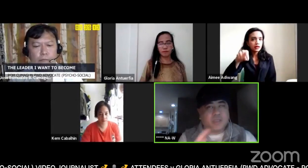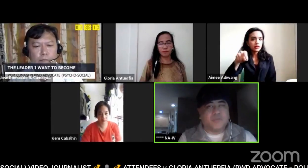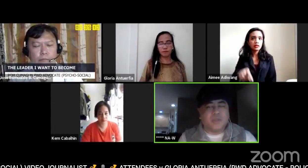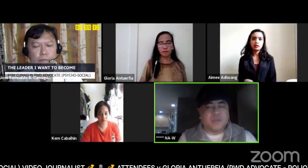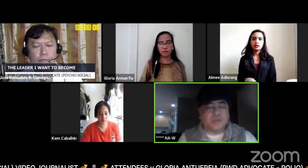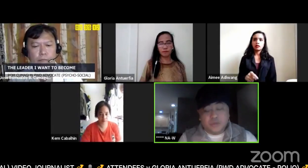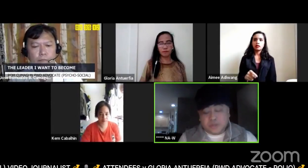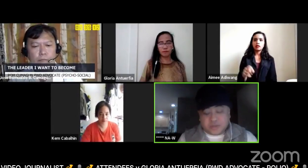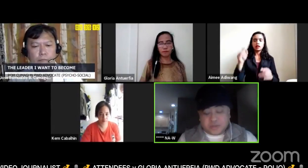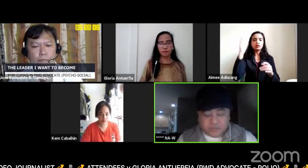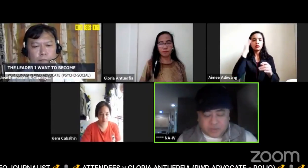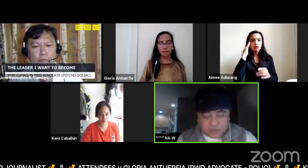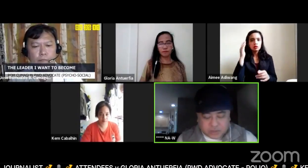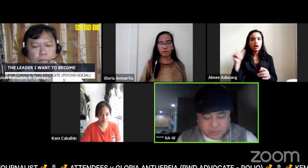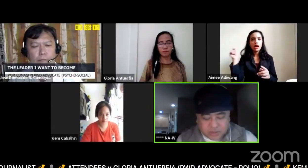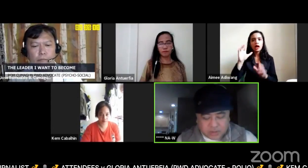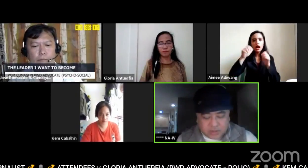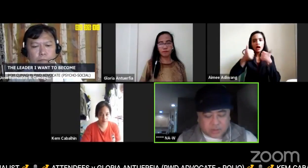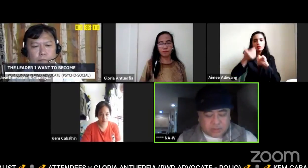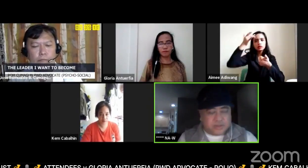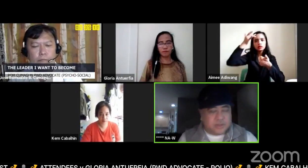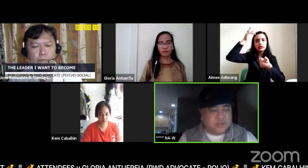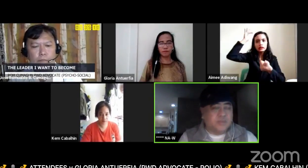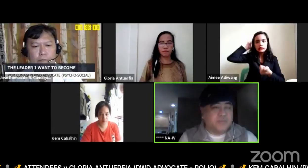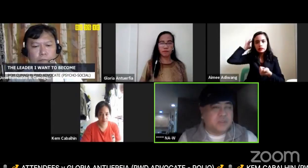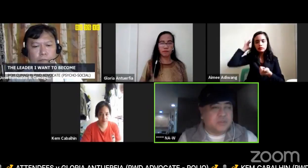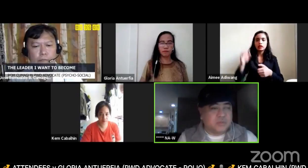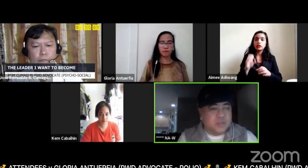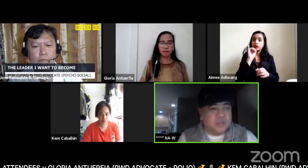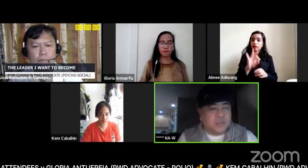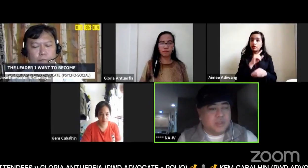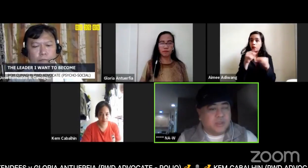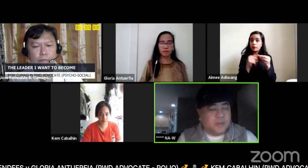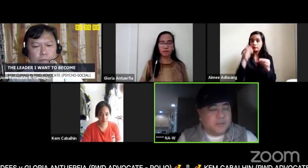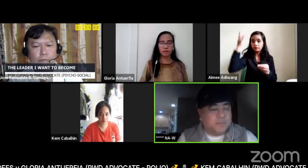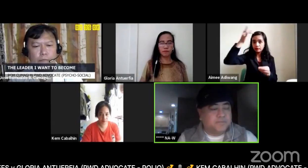harness, identify yung sensitivity. Somebody said about sensitivity,